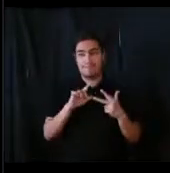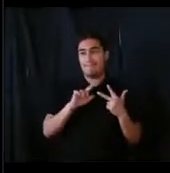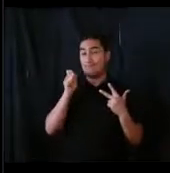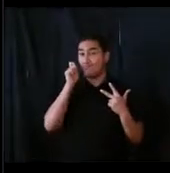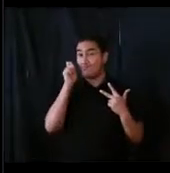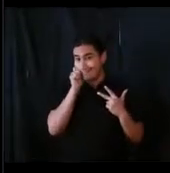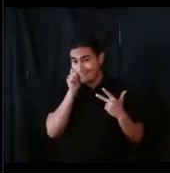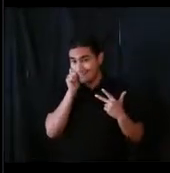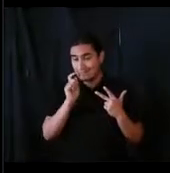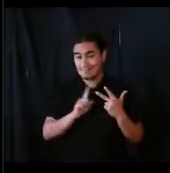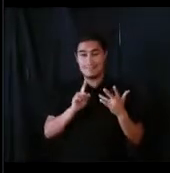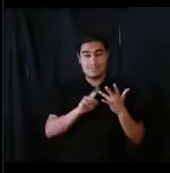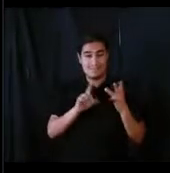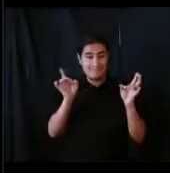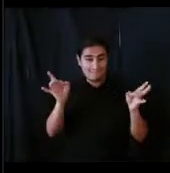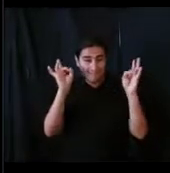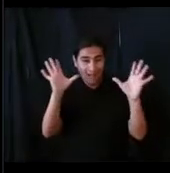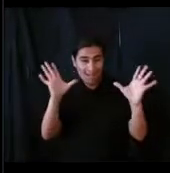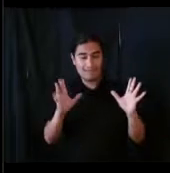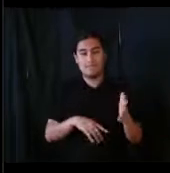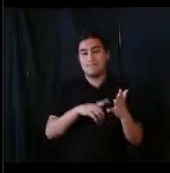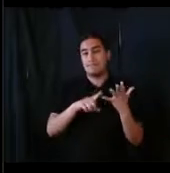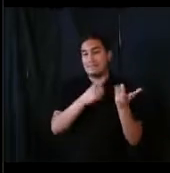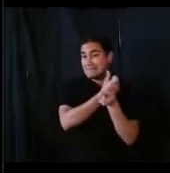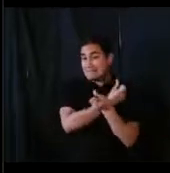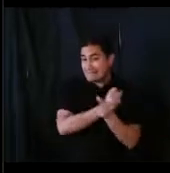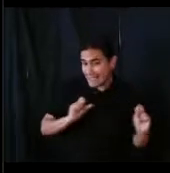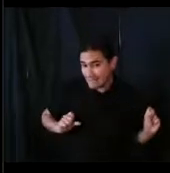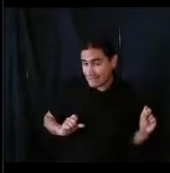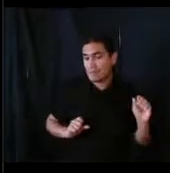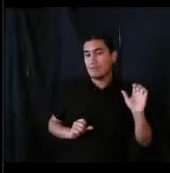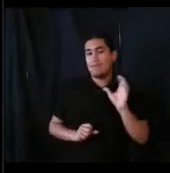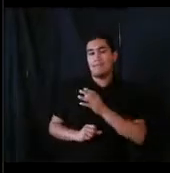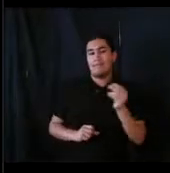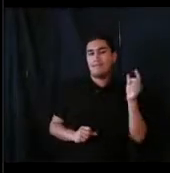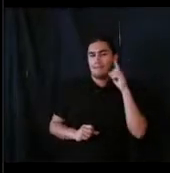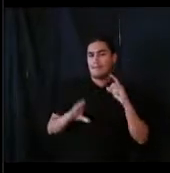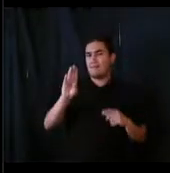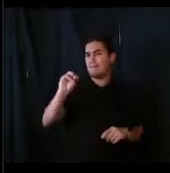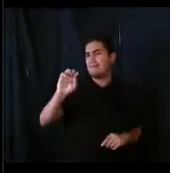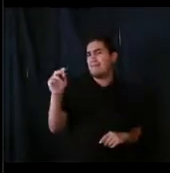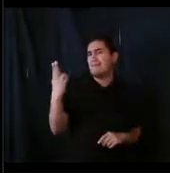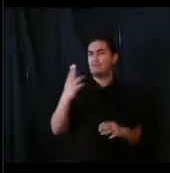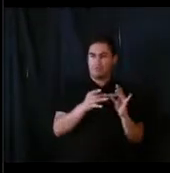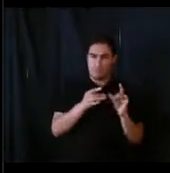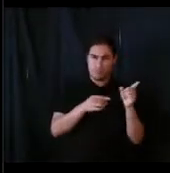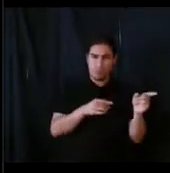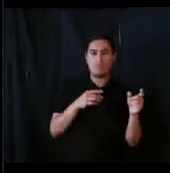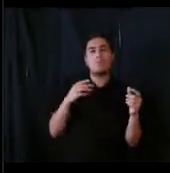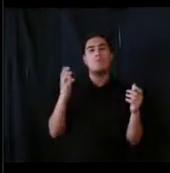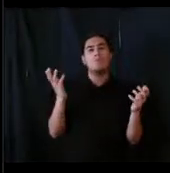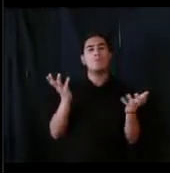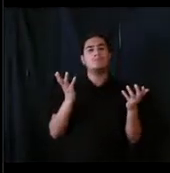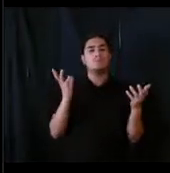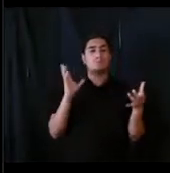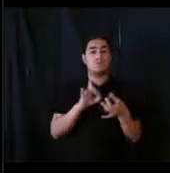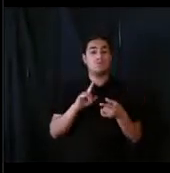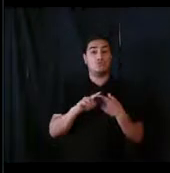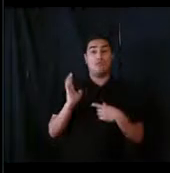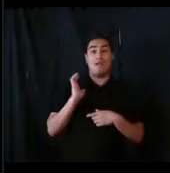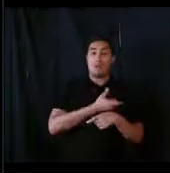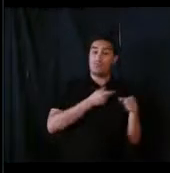um violence safety and again i think mitch talked about it a bit what is under our purview and what is under